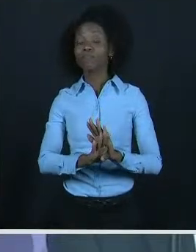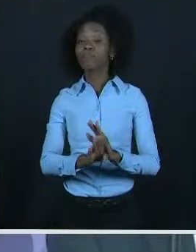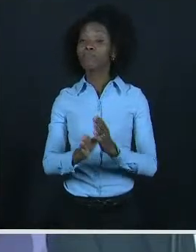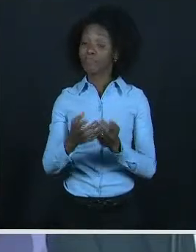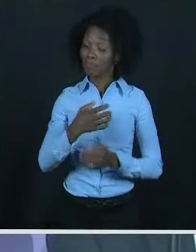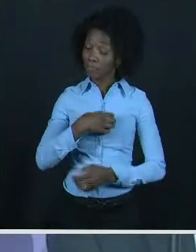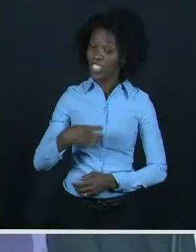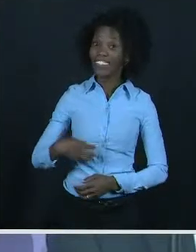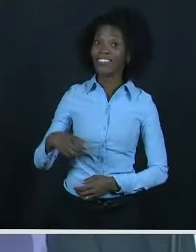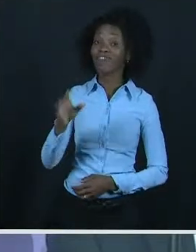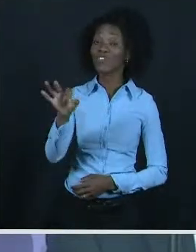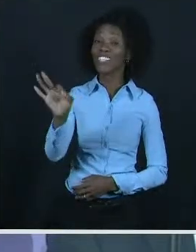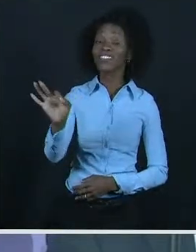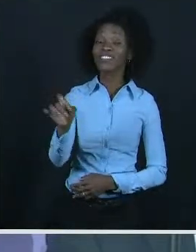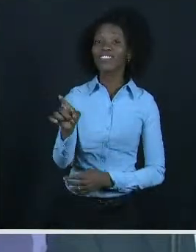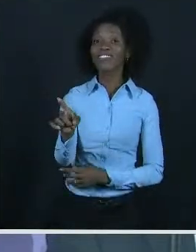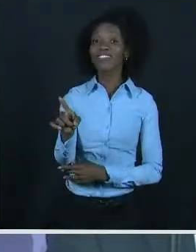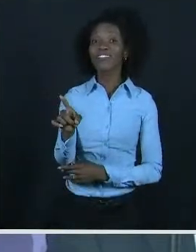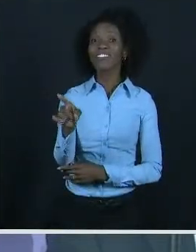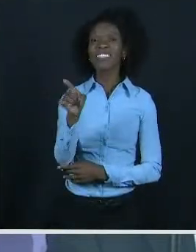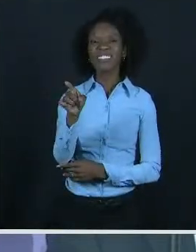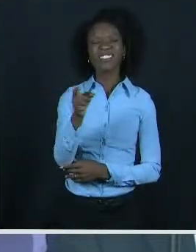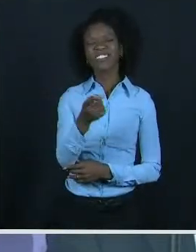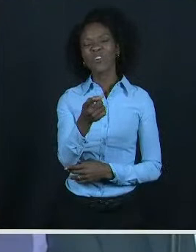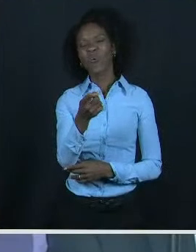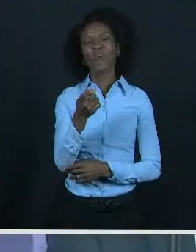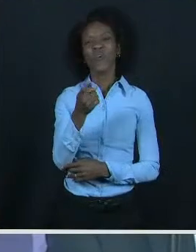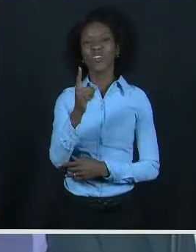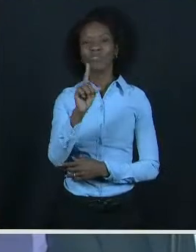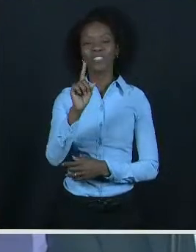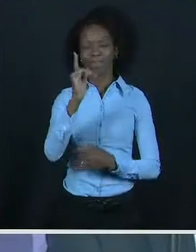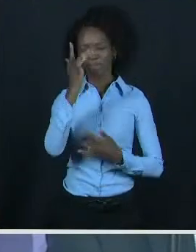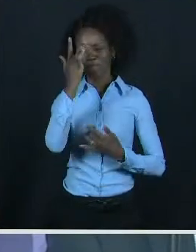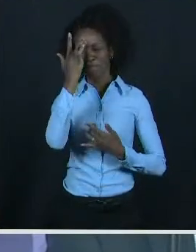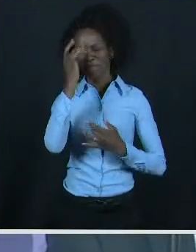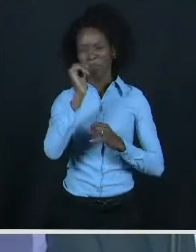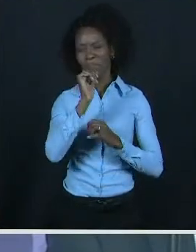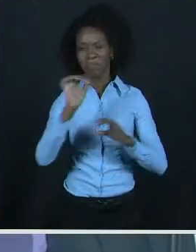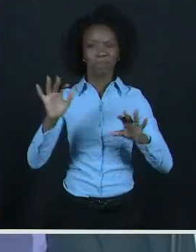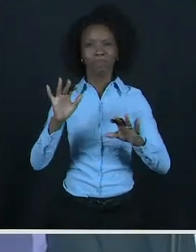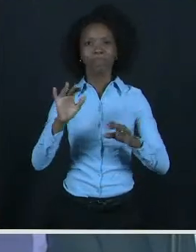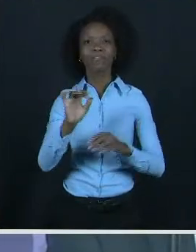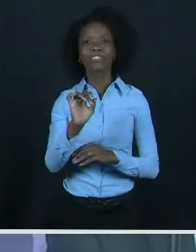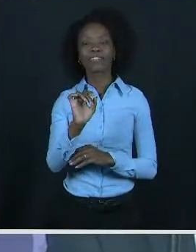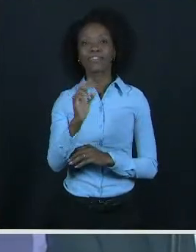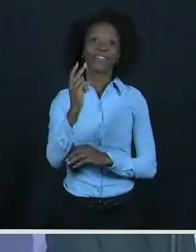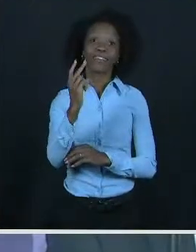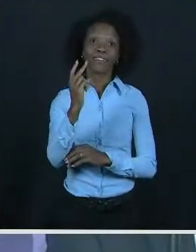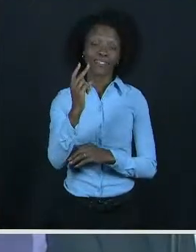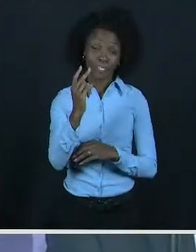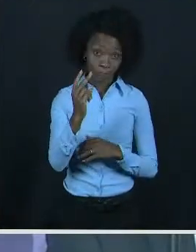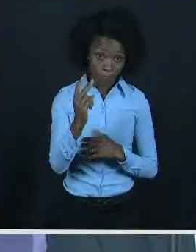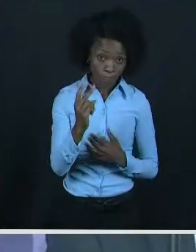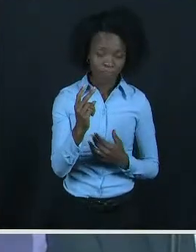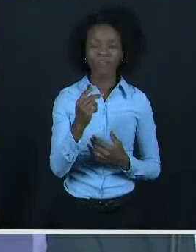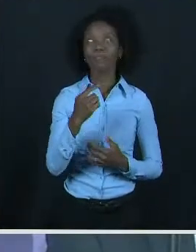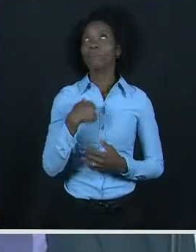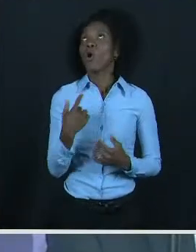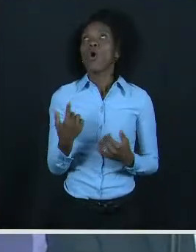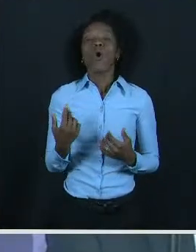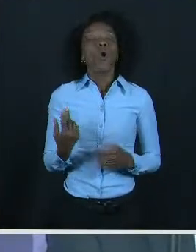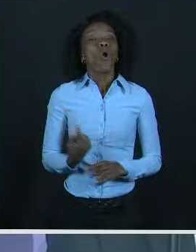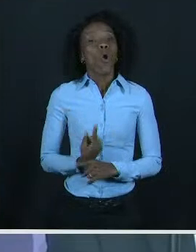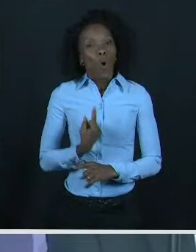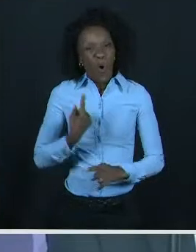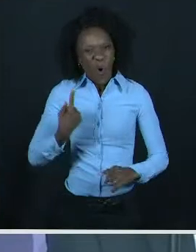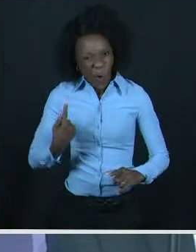was right when he called it a second pandemic. I've always referred to it as